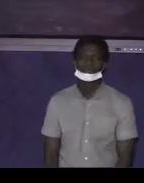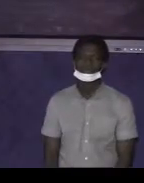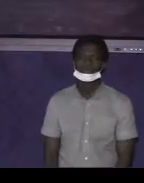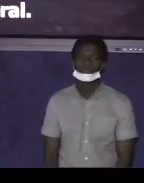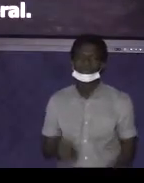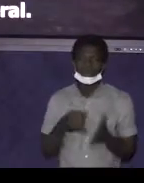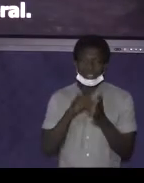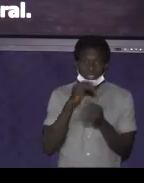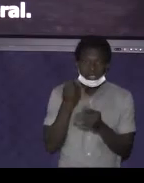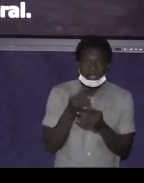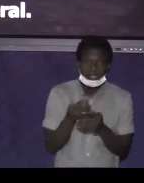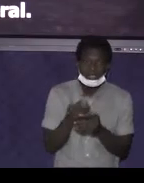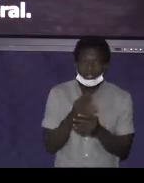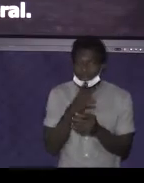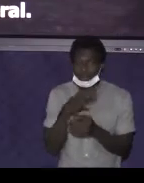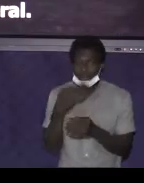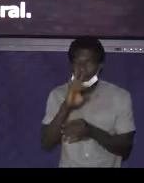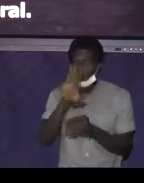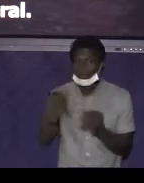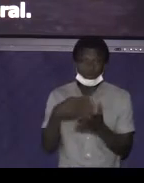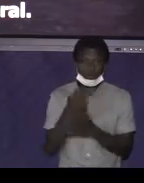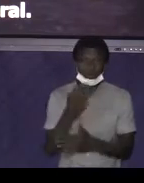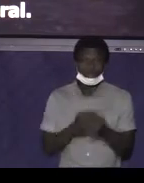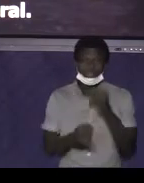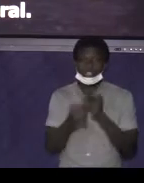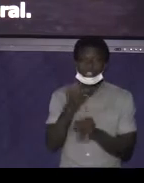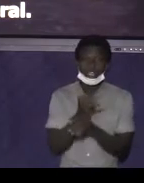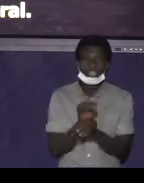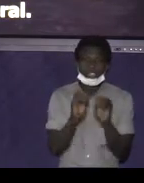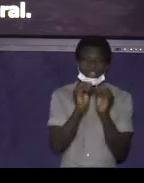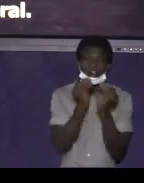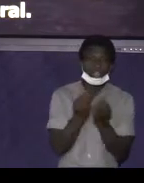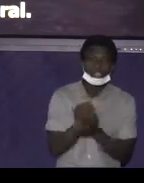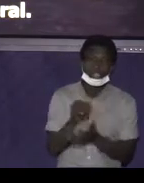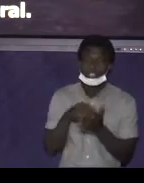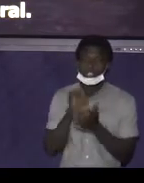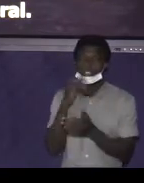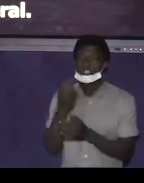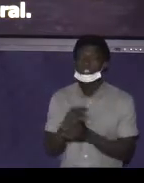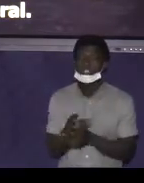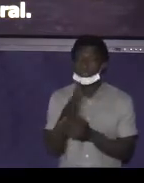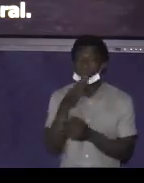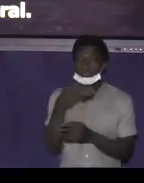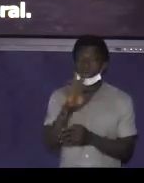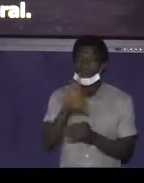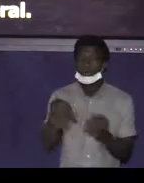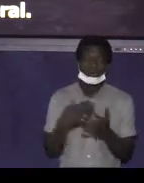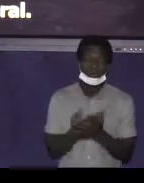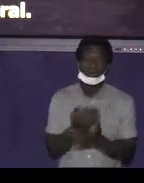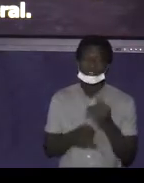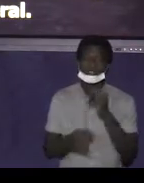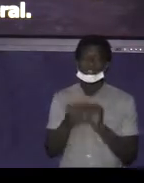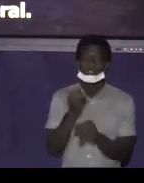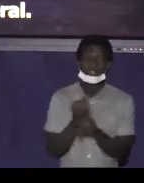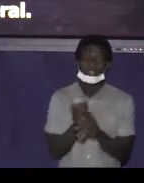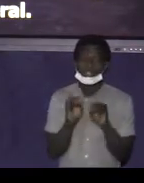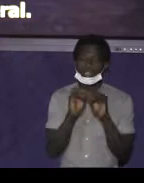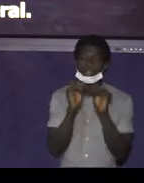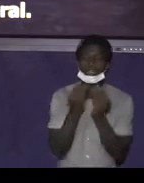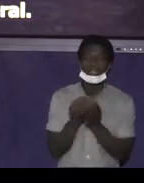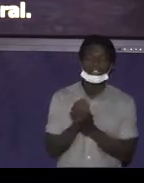UNO. It is the mother of all international organizations. It is the what? The mother of